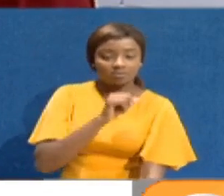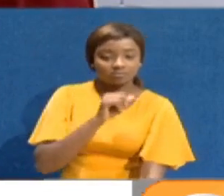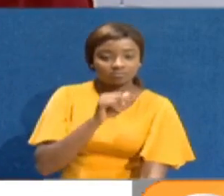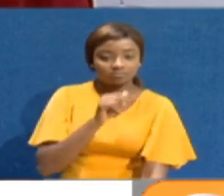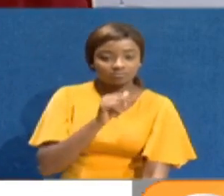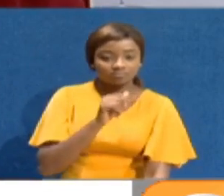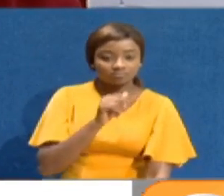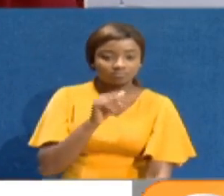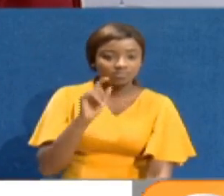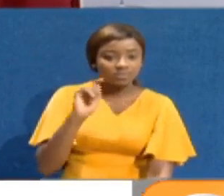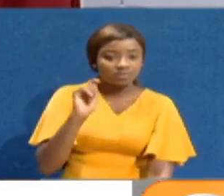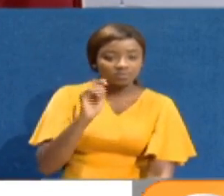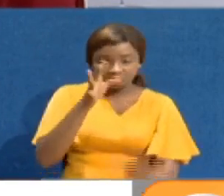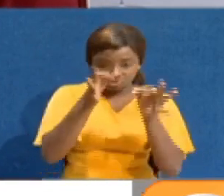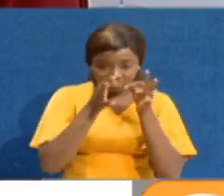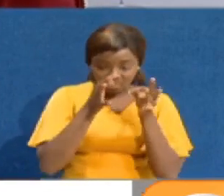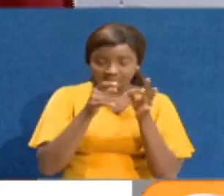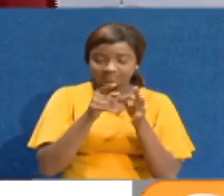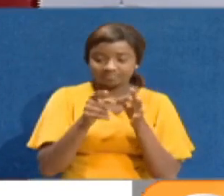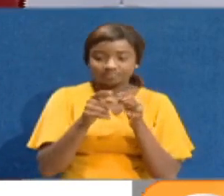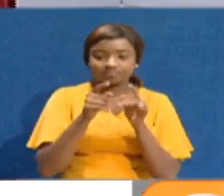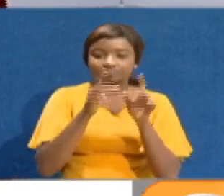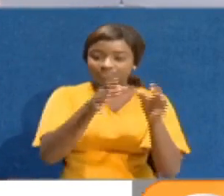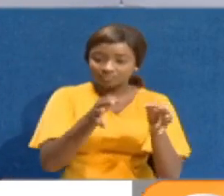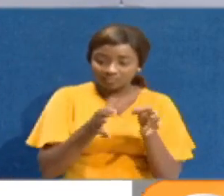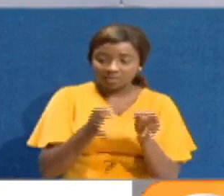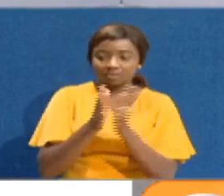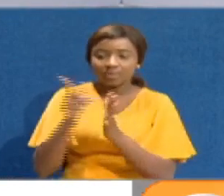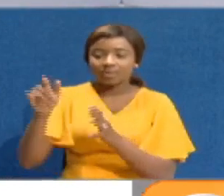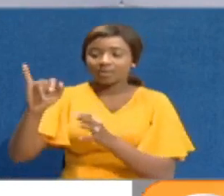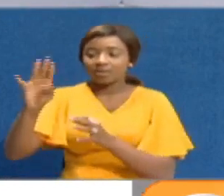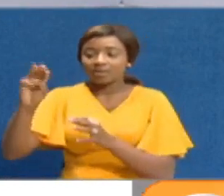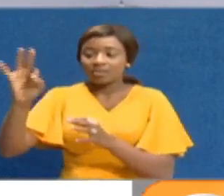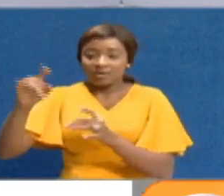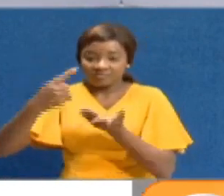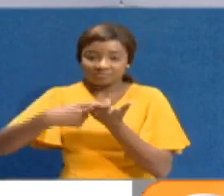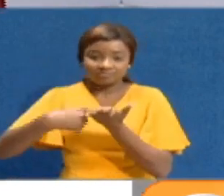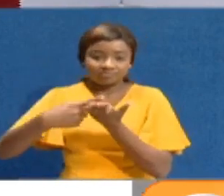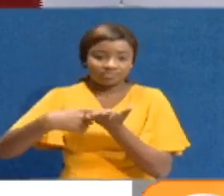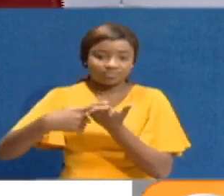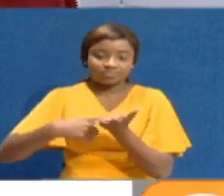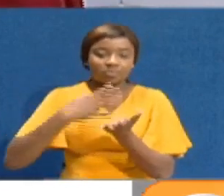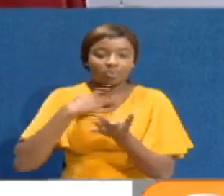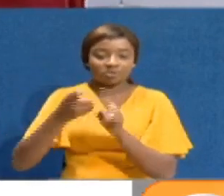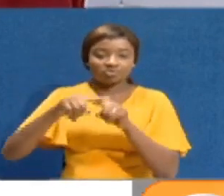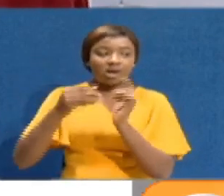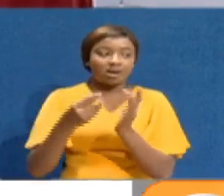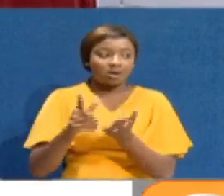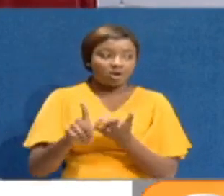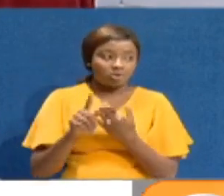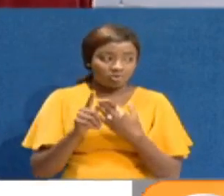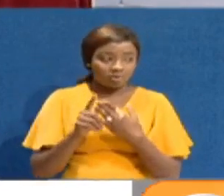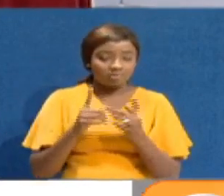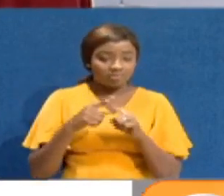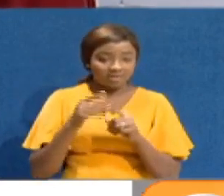authorities at the Treasury Ministry. Now, it will get further approval at some point, but that is all but